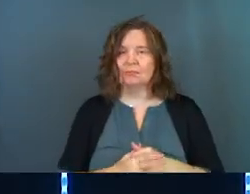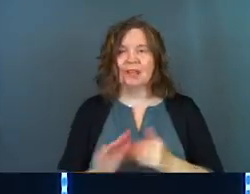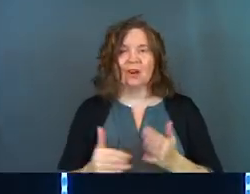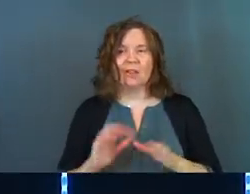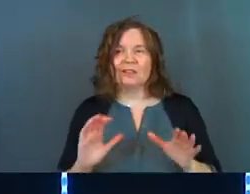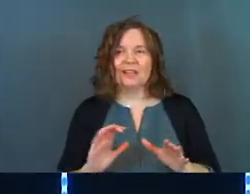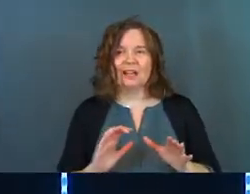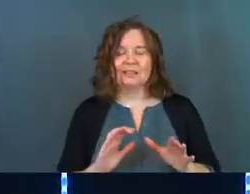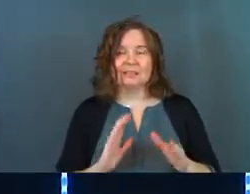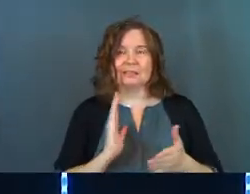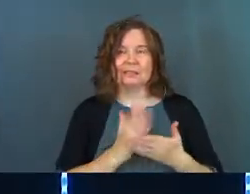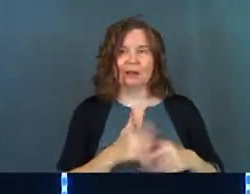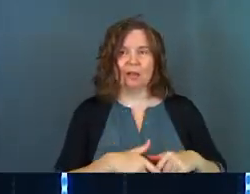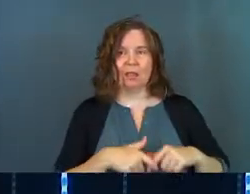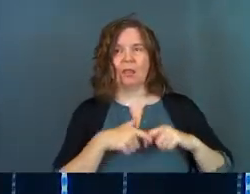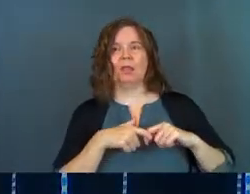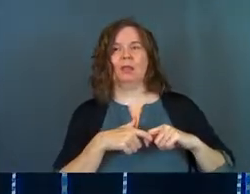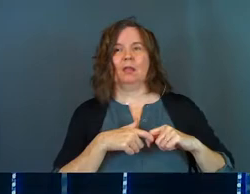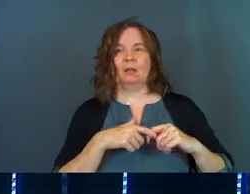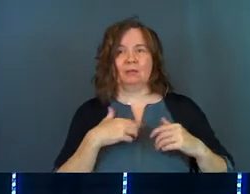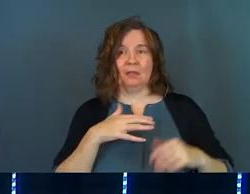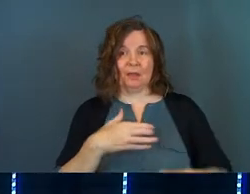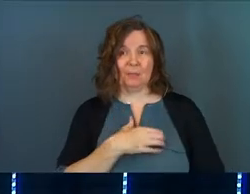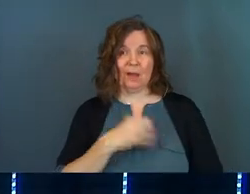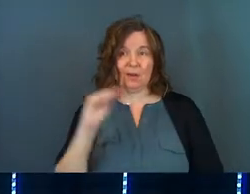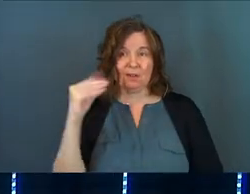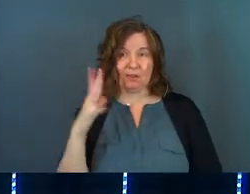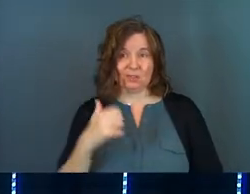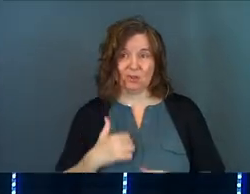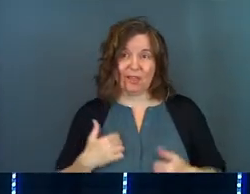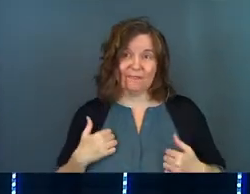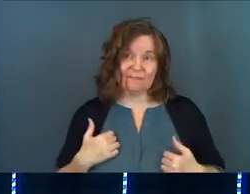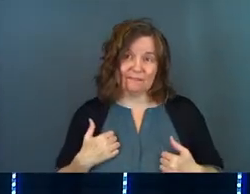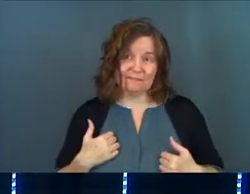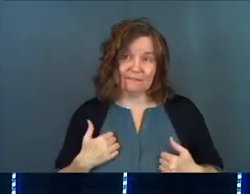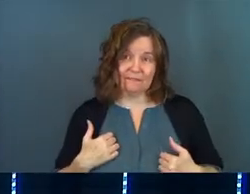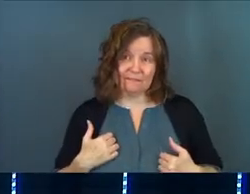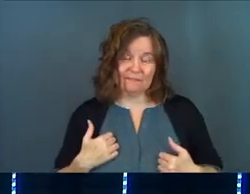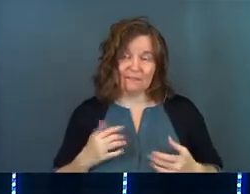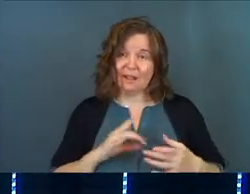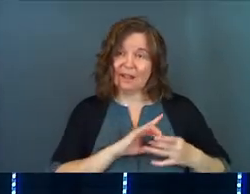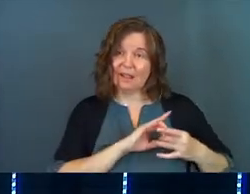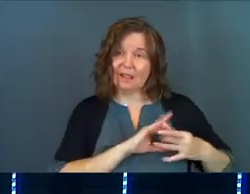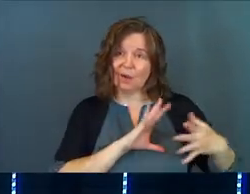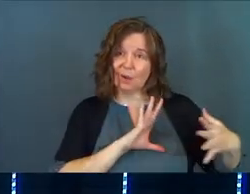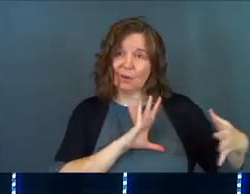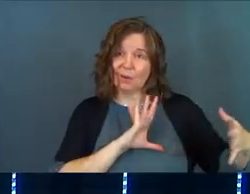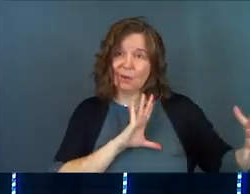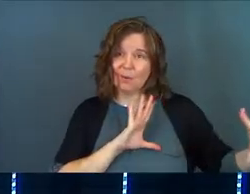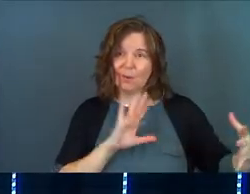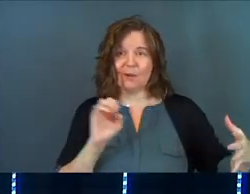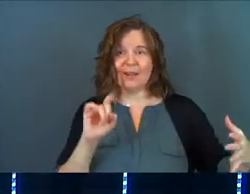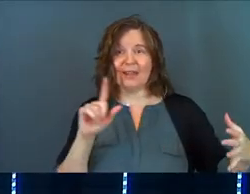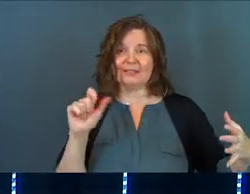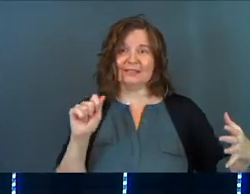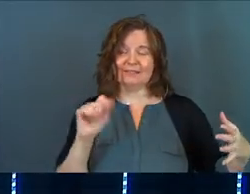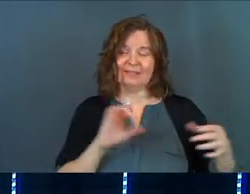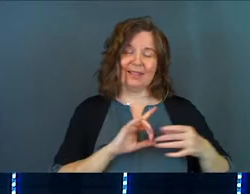And all that does is it stops the power of grace in your life. Let it go, Elsa, let it go.